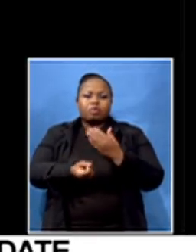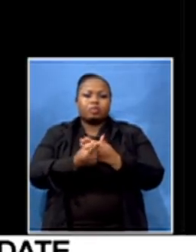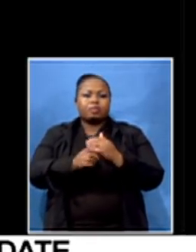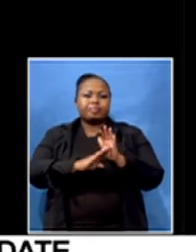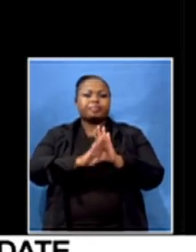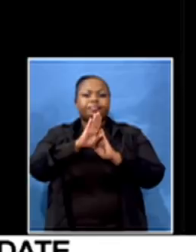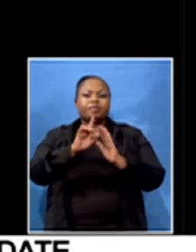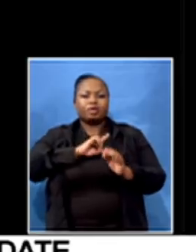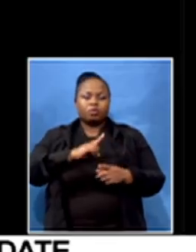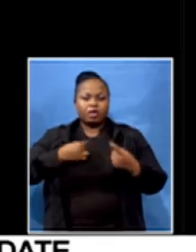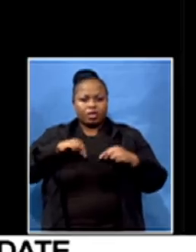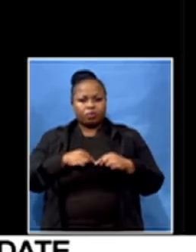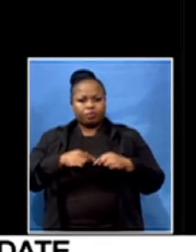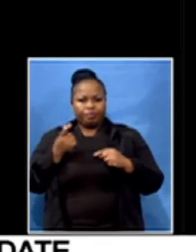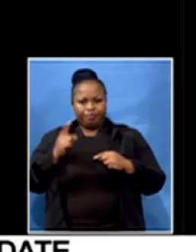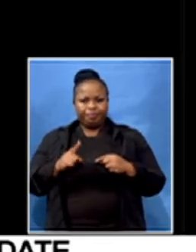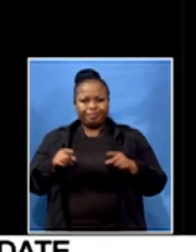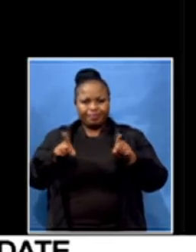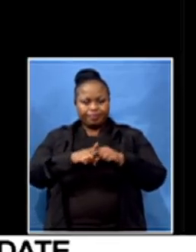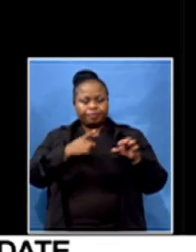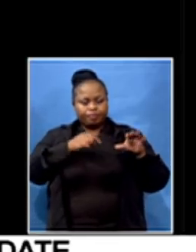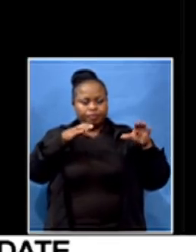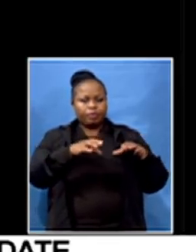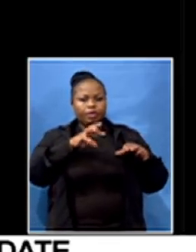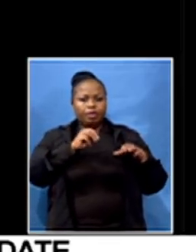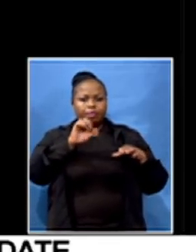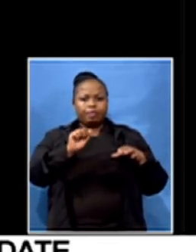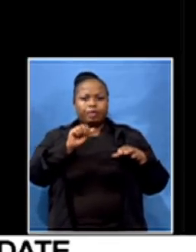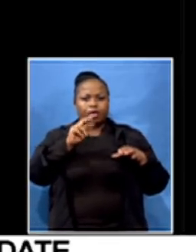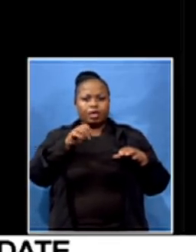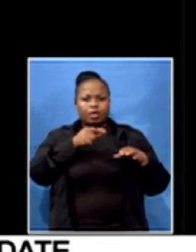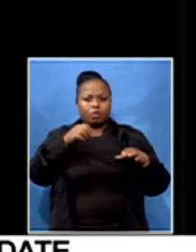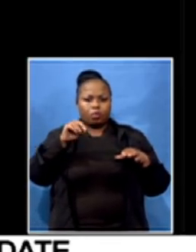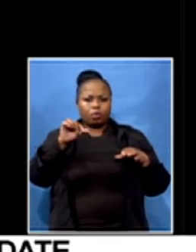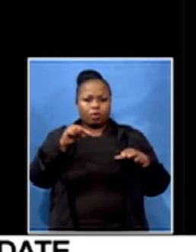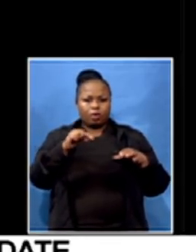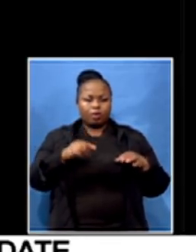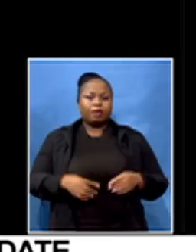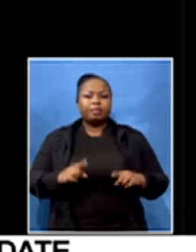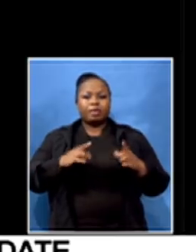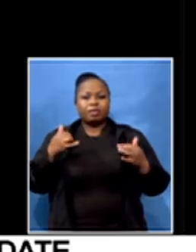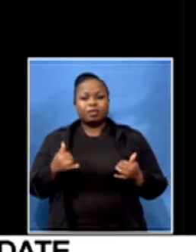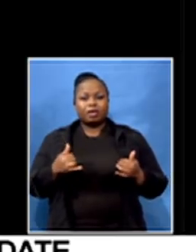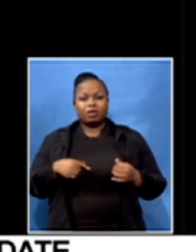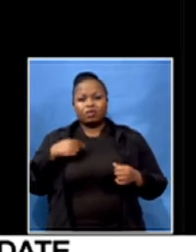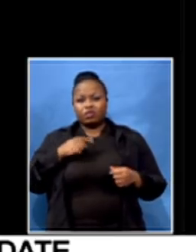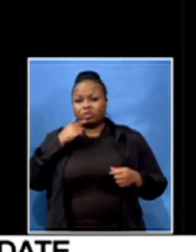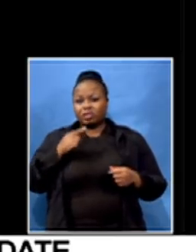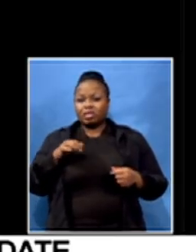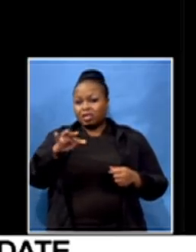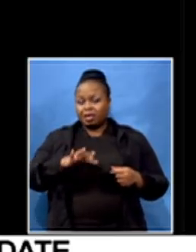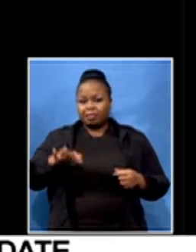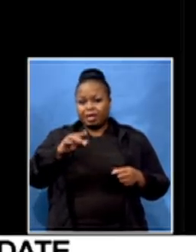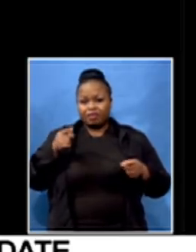took that view on Mangaung. But the reality is defining a place as a hotspot is not a punitive